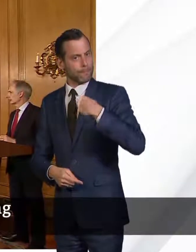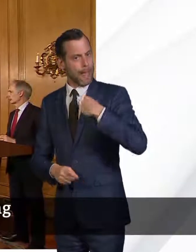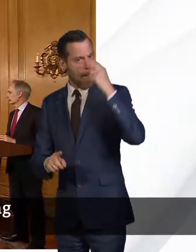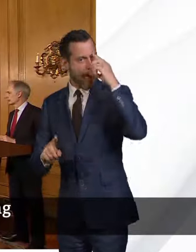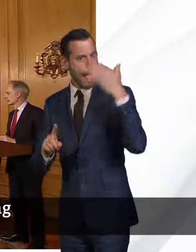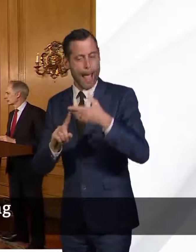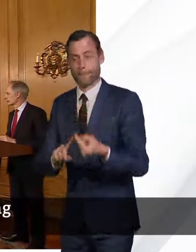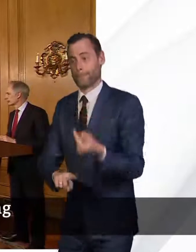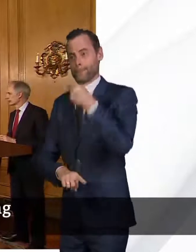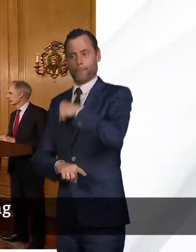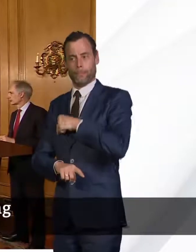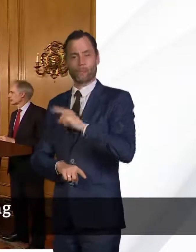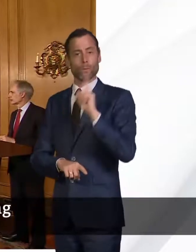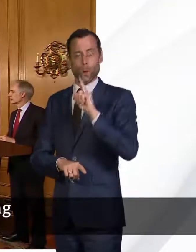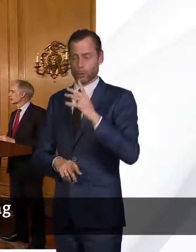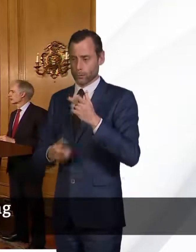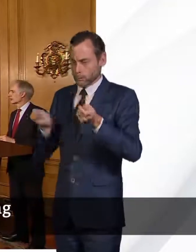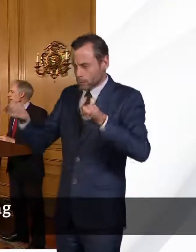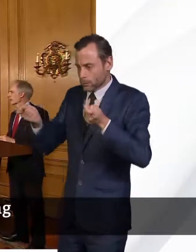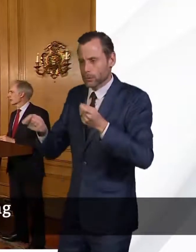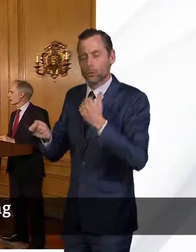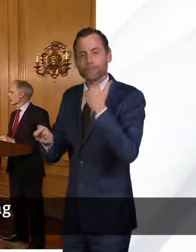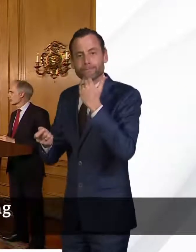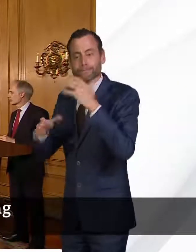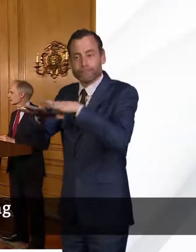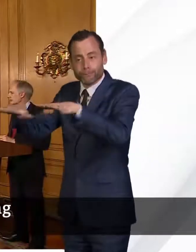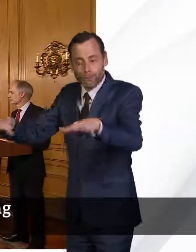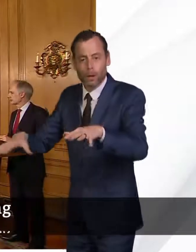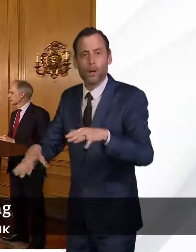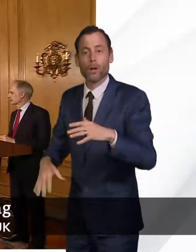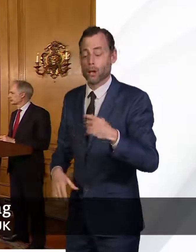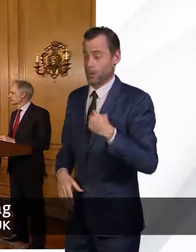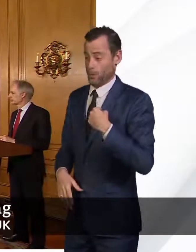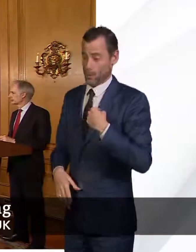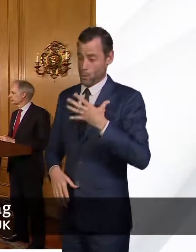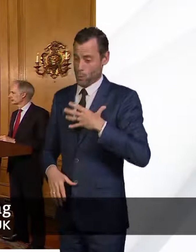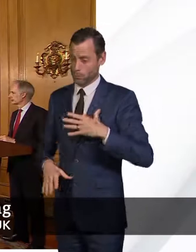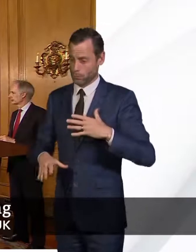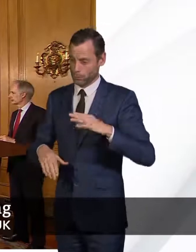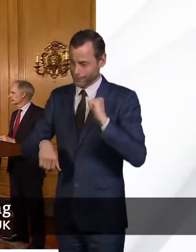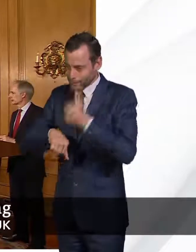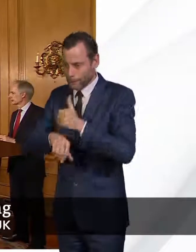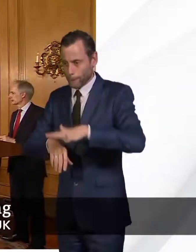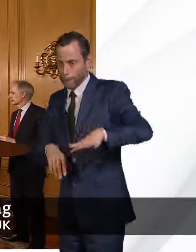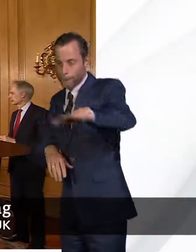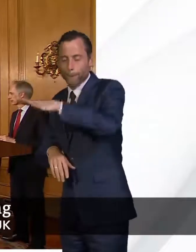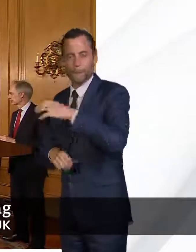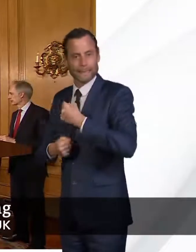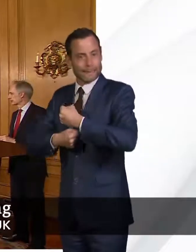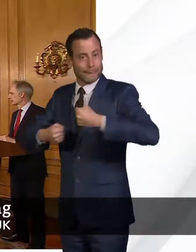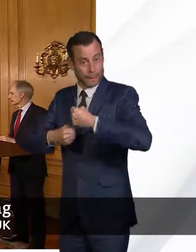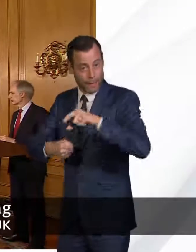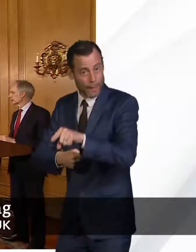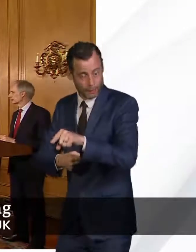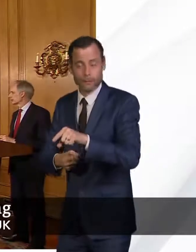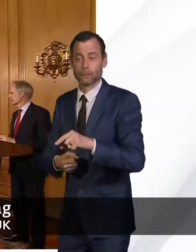extremely difficult. Some people told me to my face it would be impossible. But that, so far, has worked. And now with the number